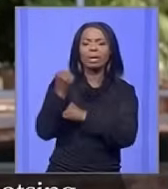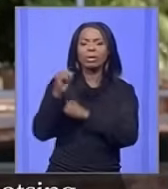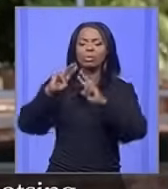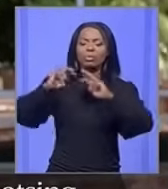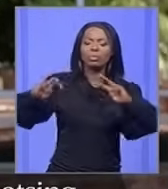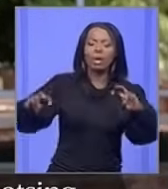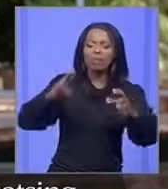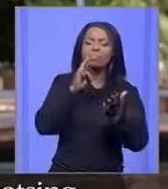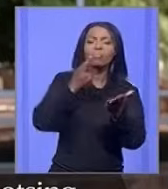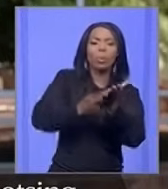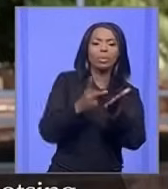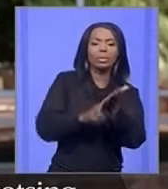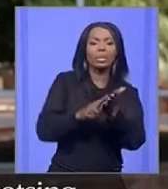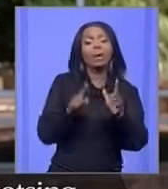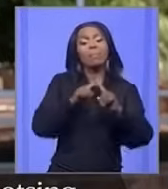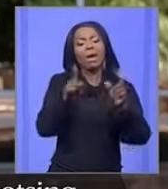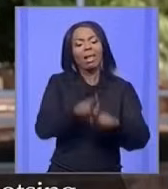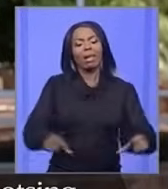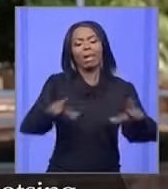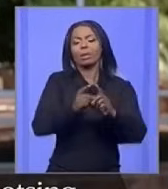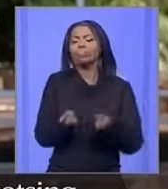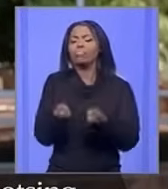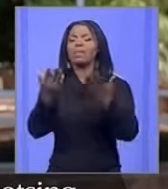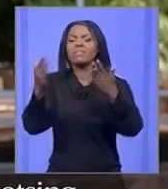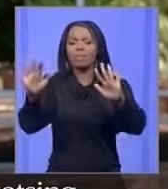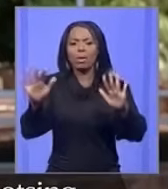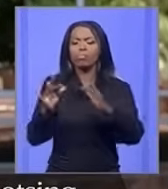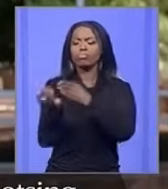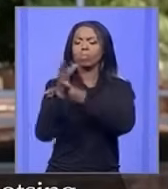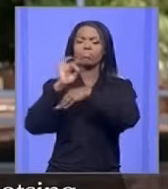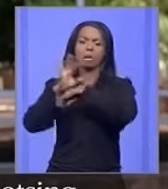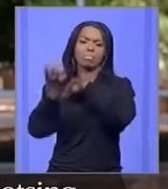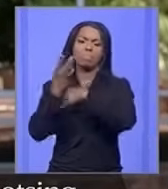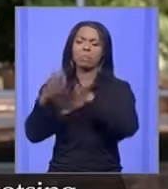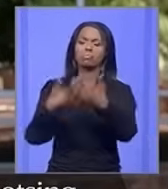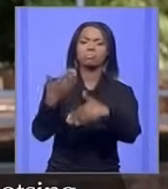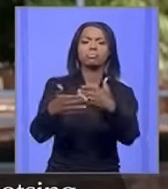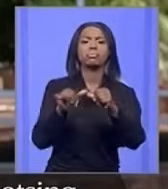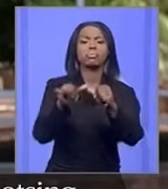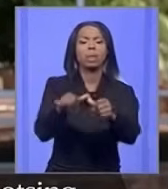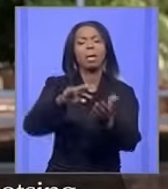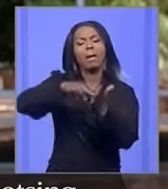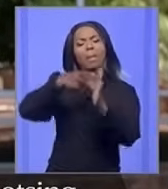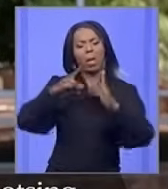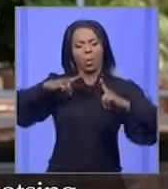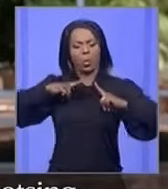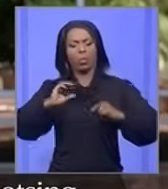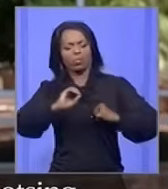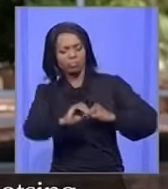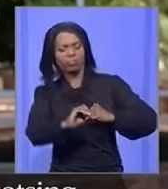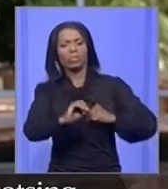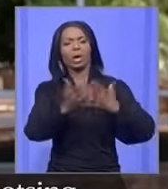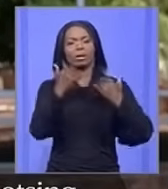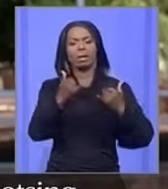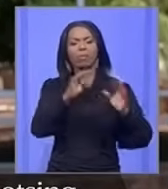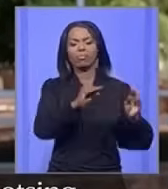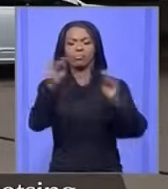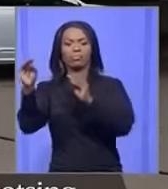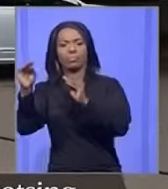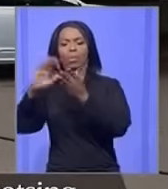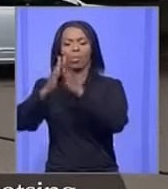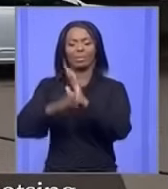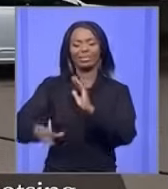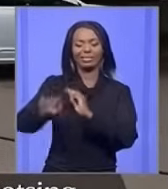been allocated, and the consultations have also unfolded. Plans are afoot to undertake the relocation of the